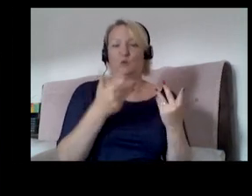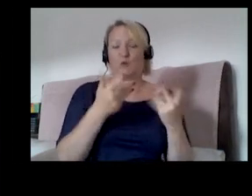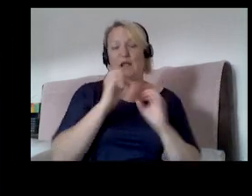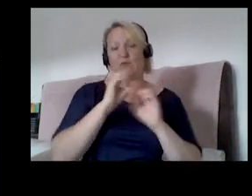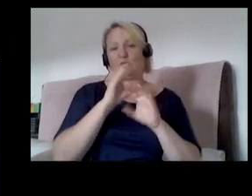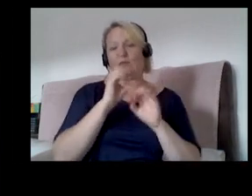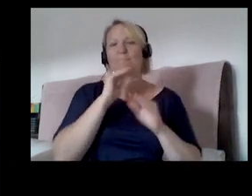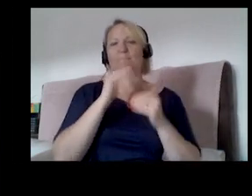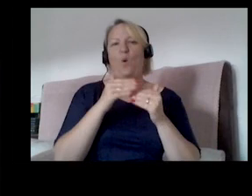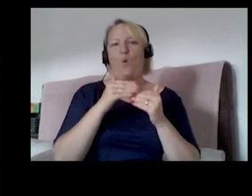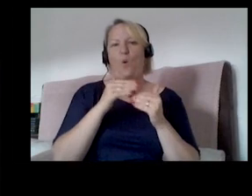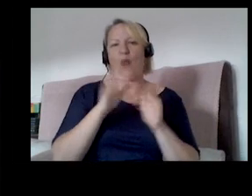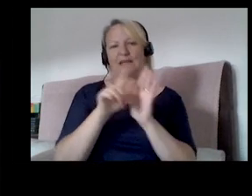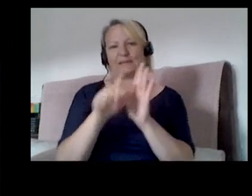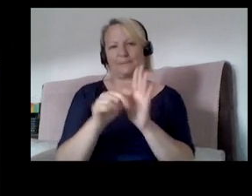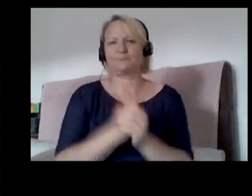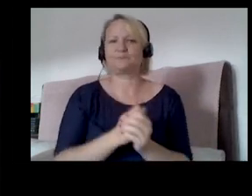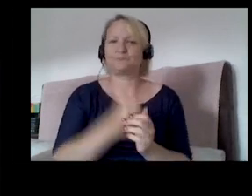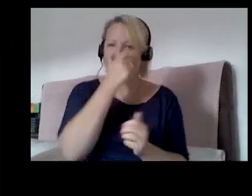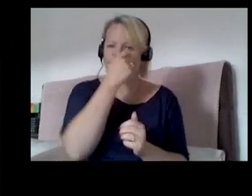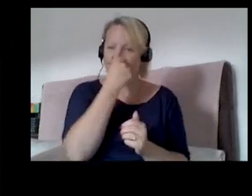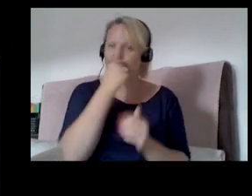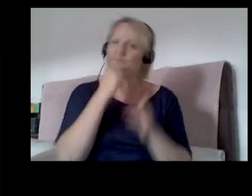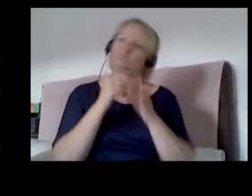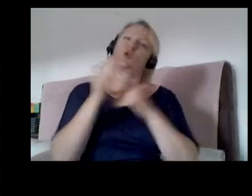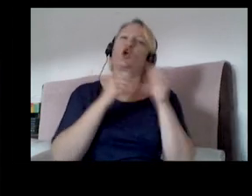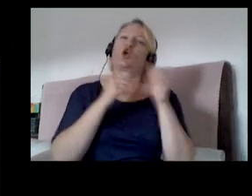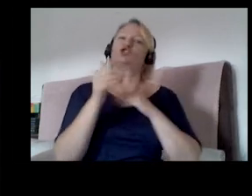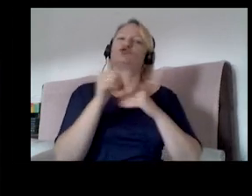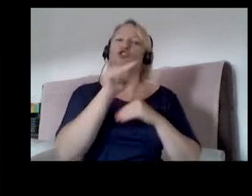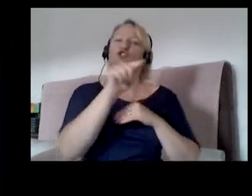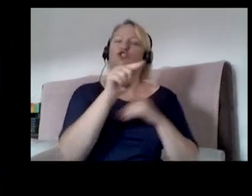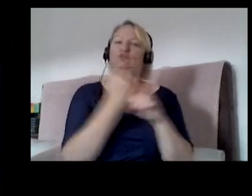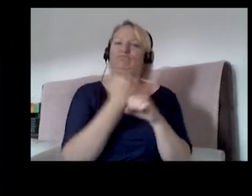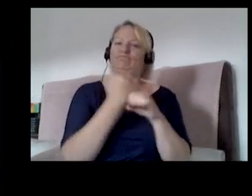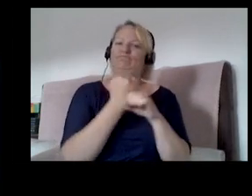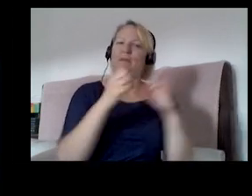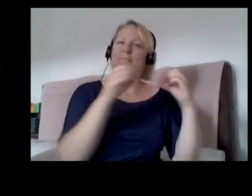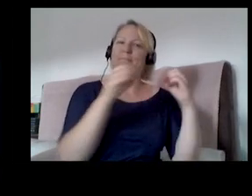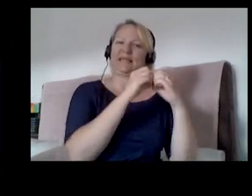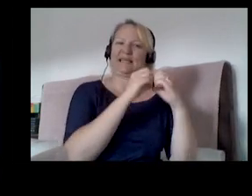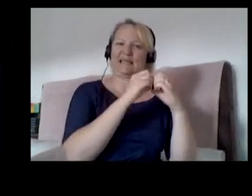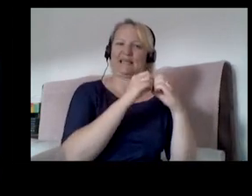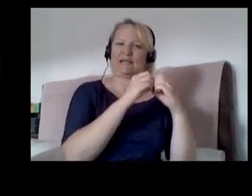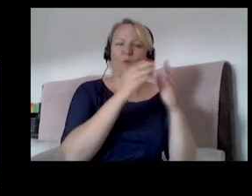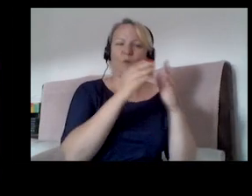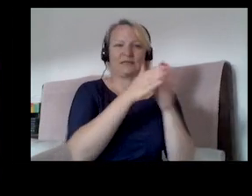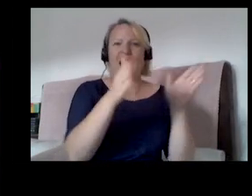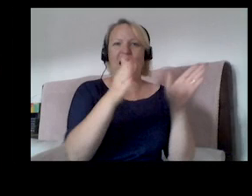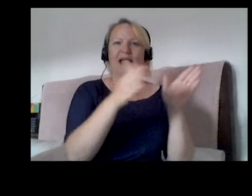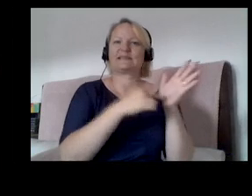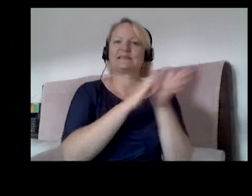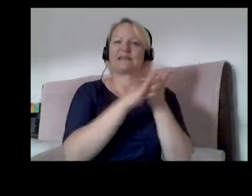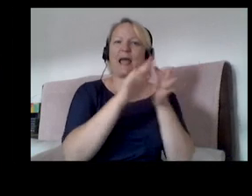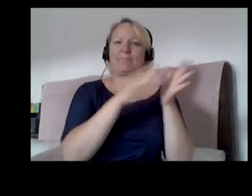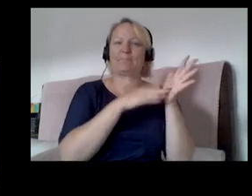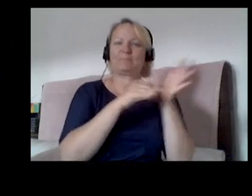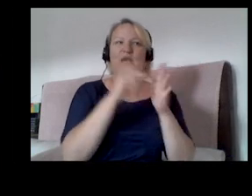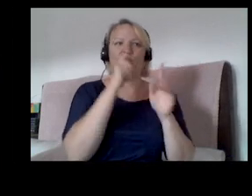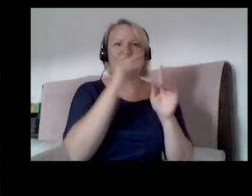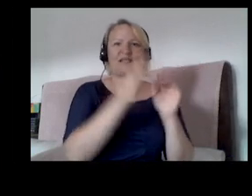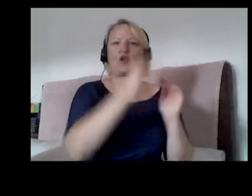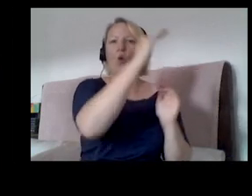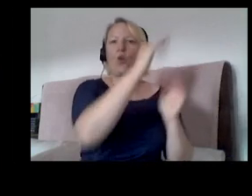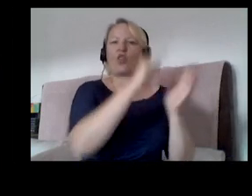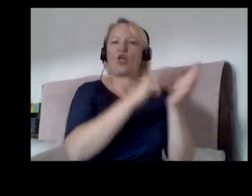webinar, we will be covering some more information about those. Construction section B spans the